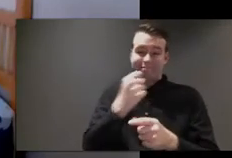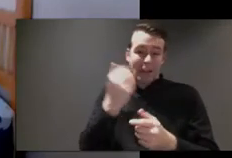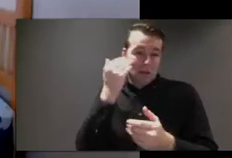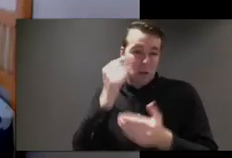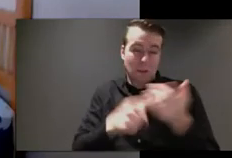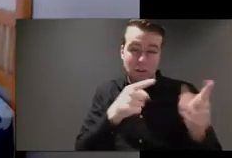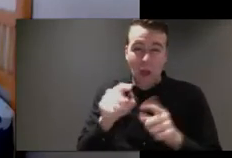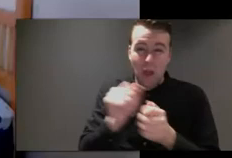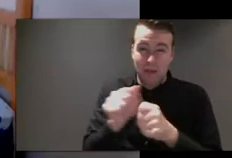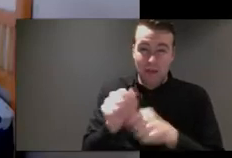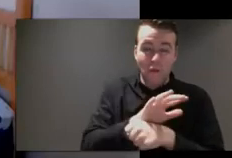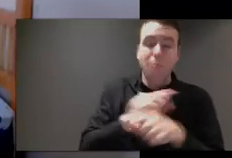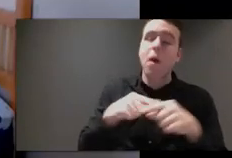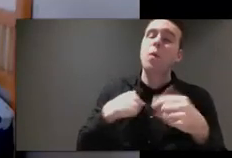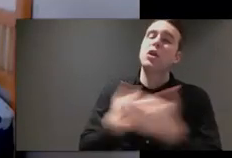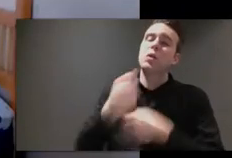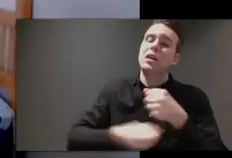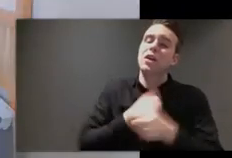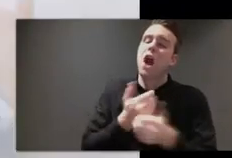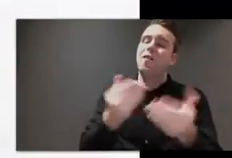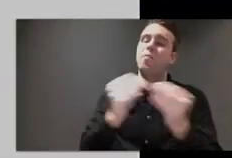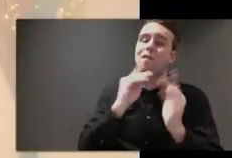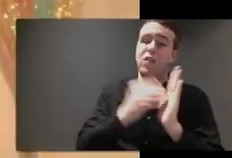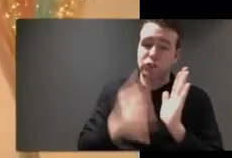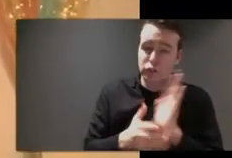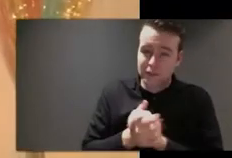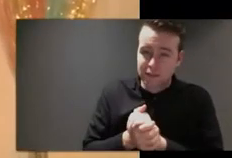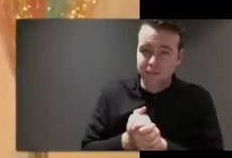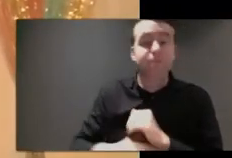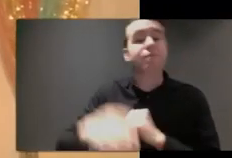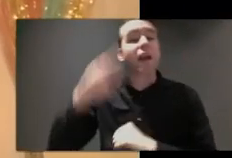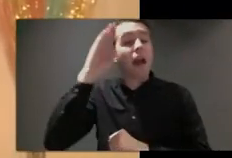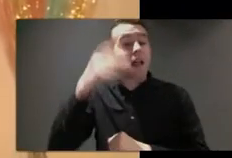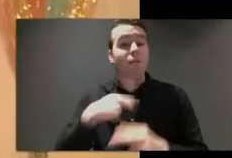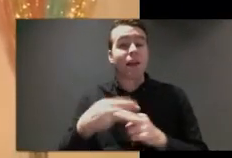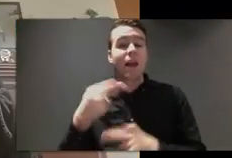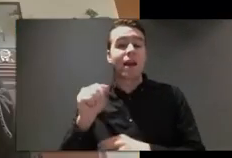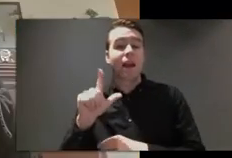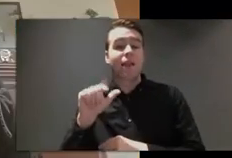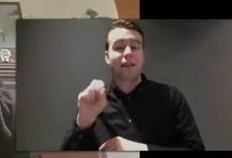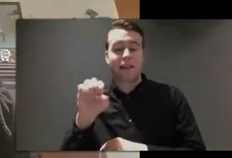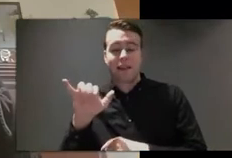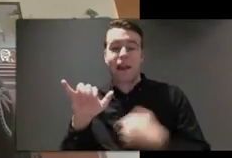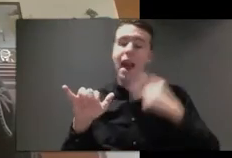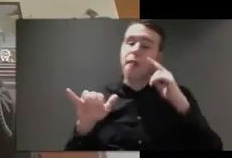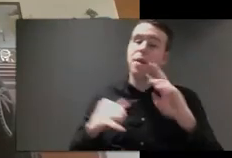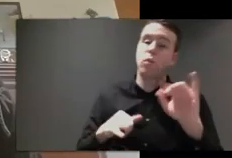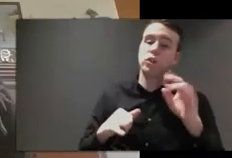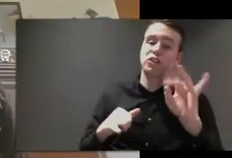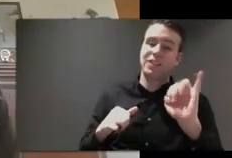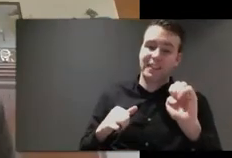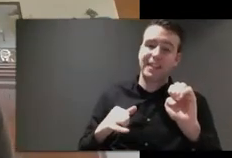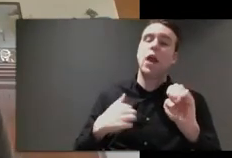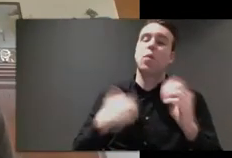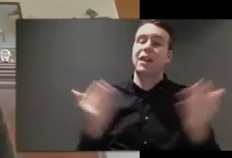that with the new year, we can offer even more for our students. Hello, my name is Haley Sanfilippo. I am Rishi Menon, and